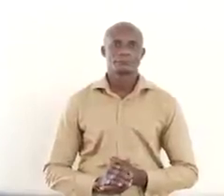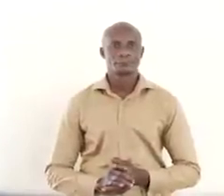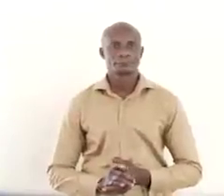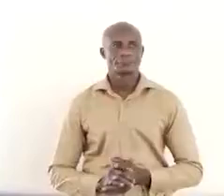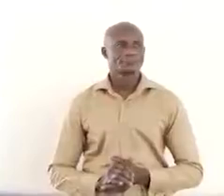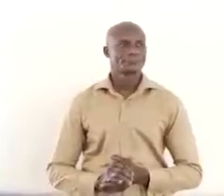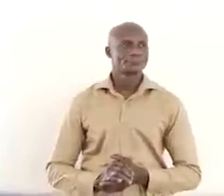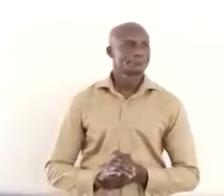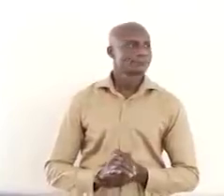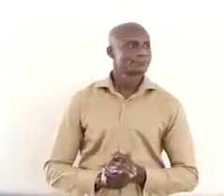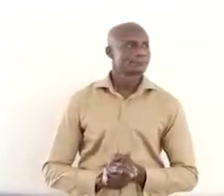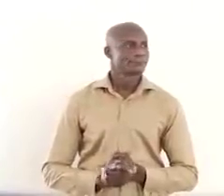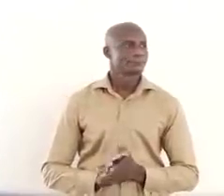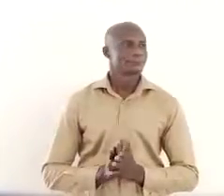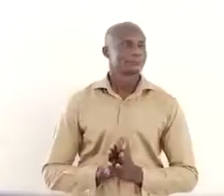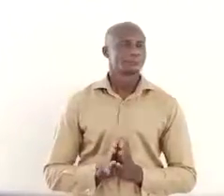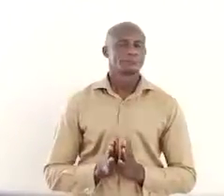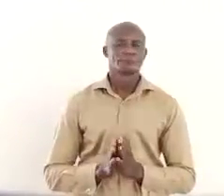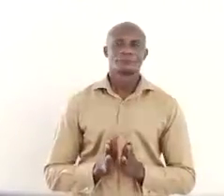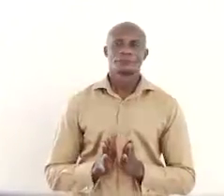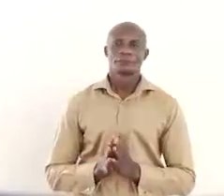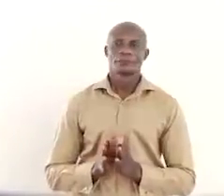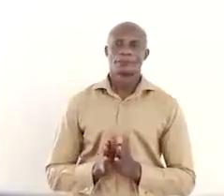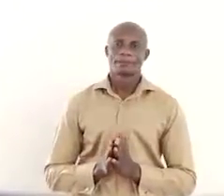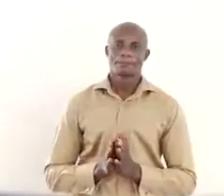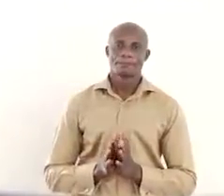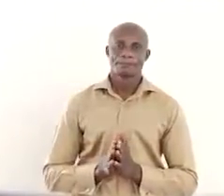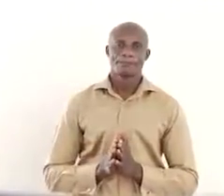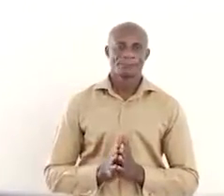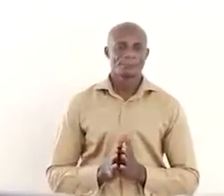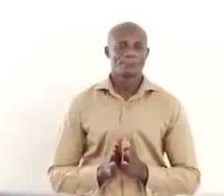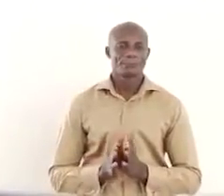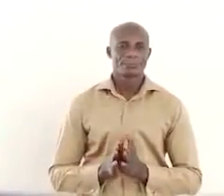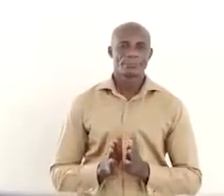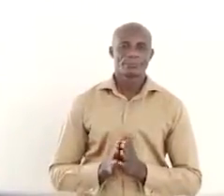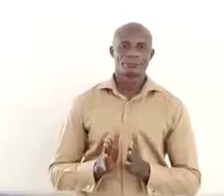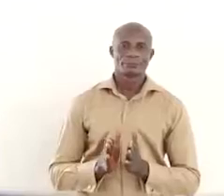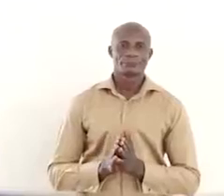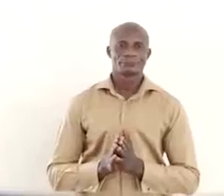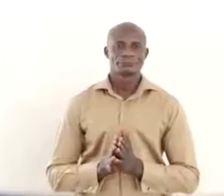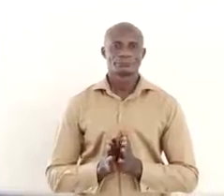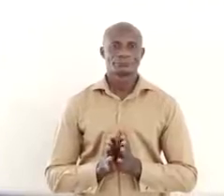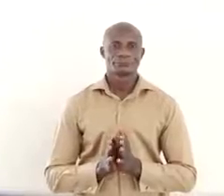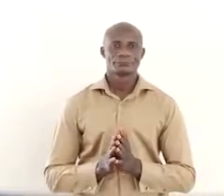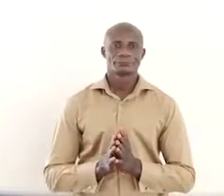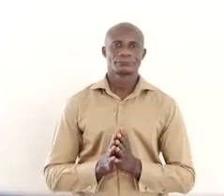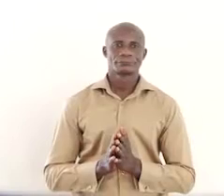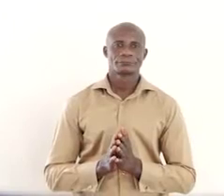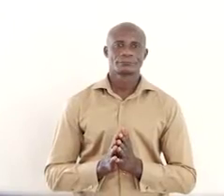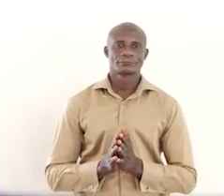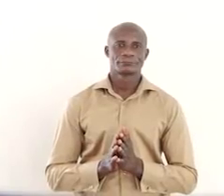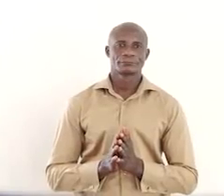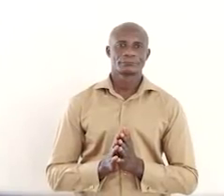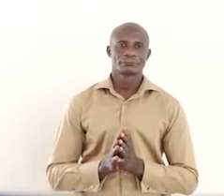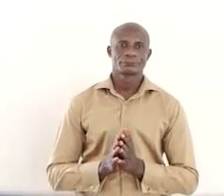mystery, and with an angelic chant I proclaim the jubilation of